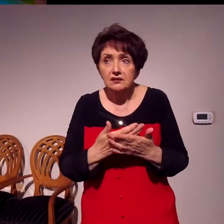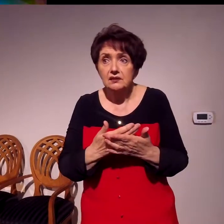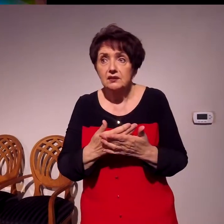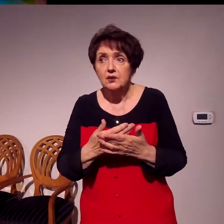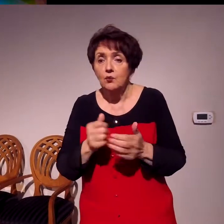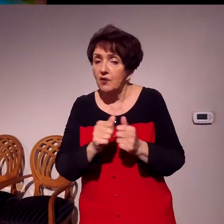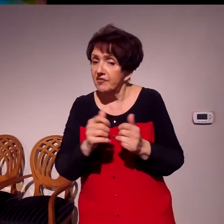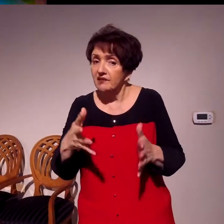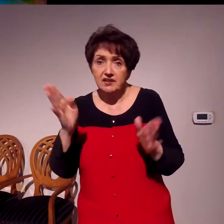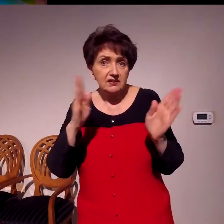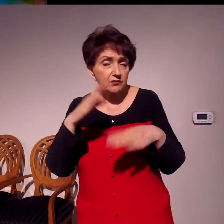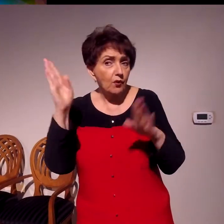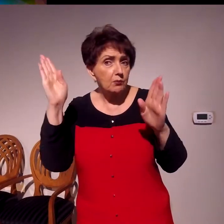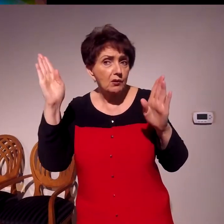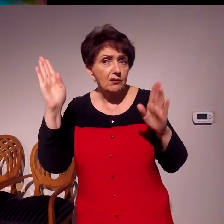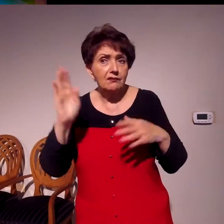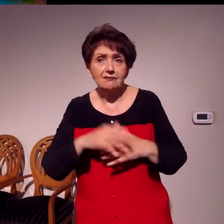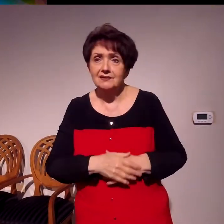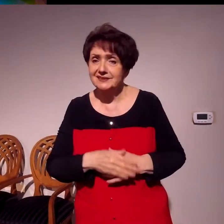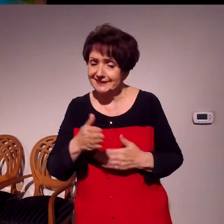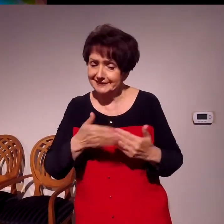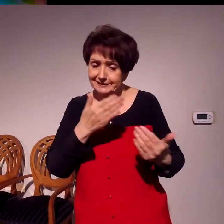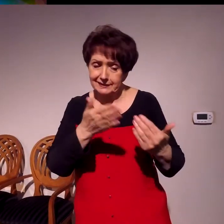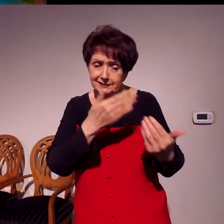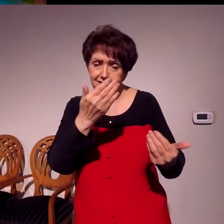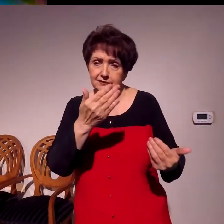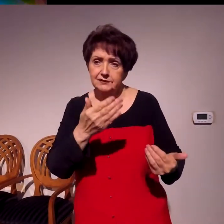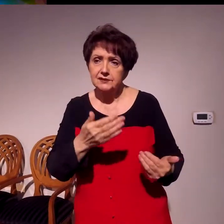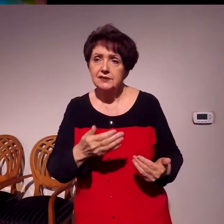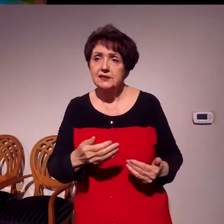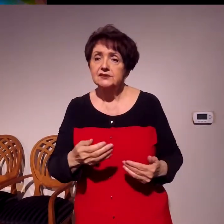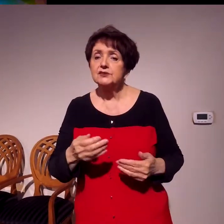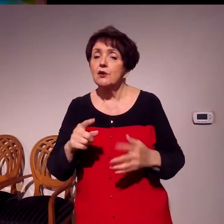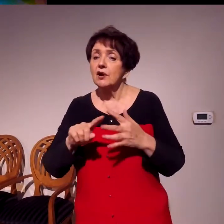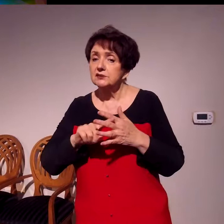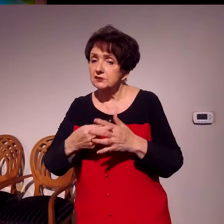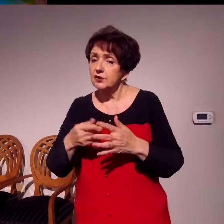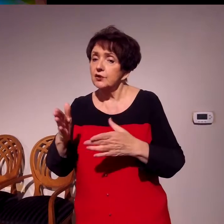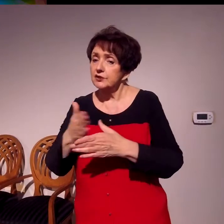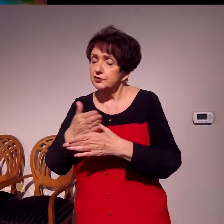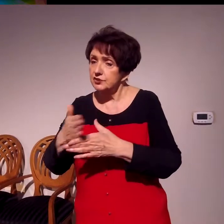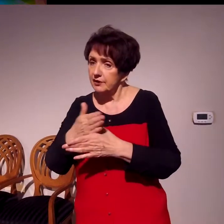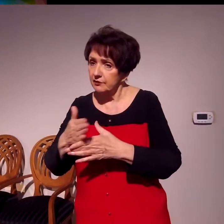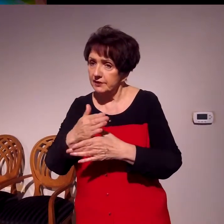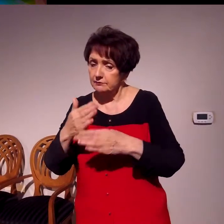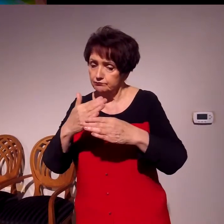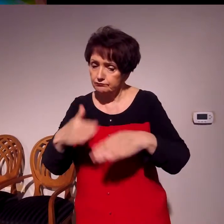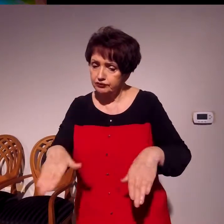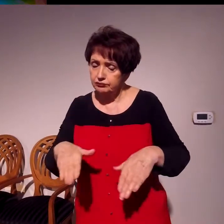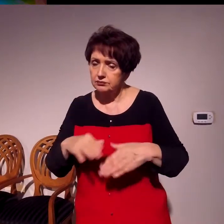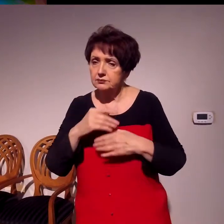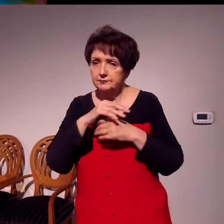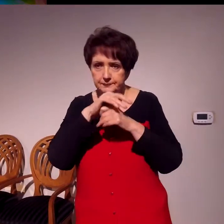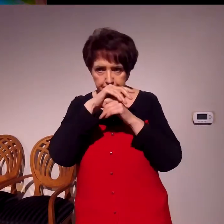without any trouble. So I simply started splitting it. The other thing that I discovered was,